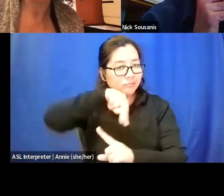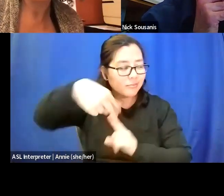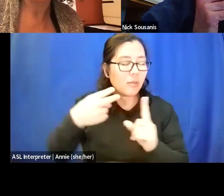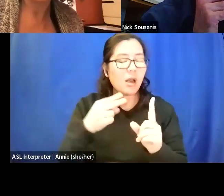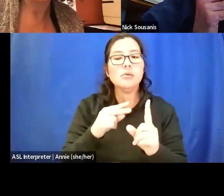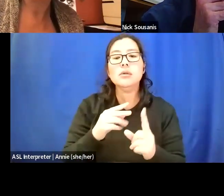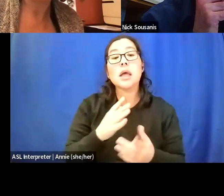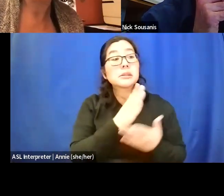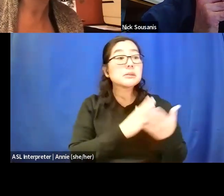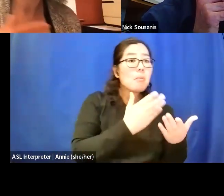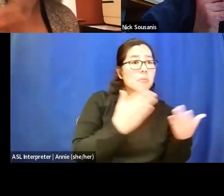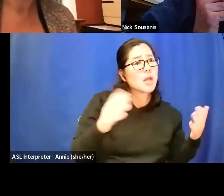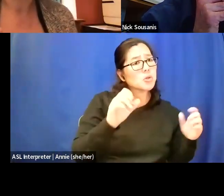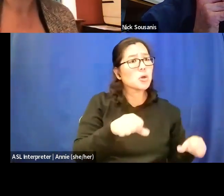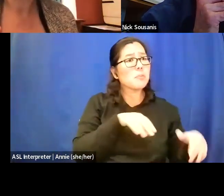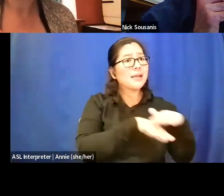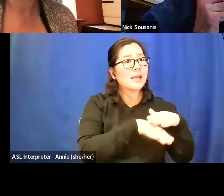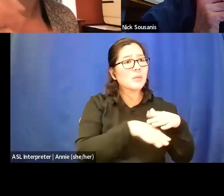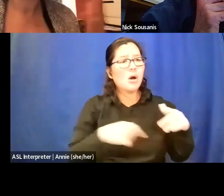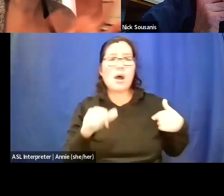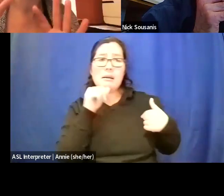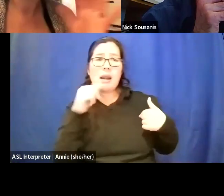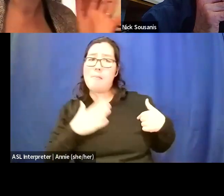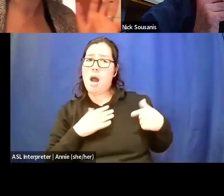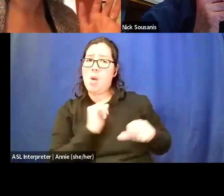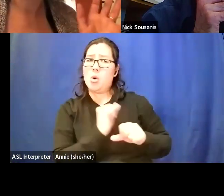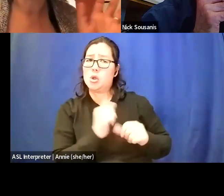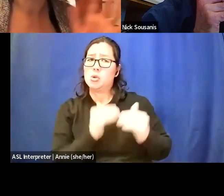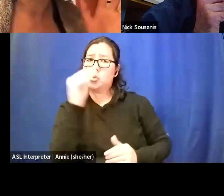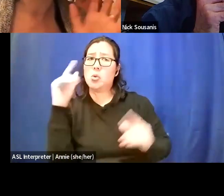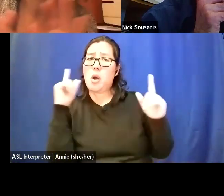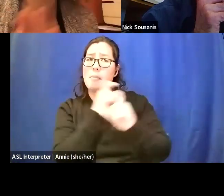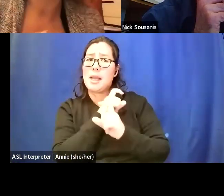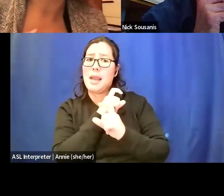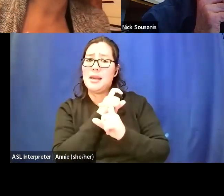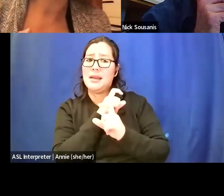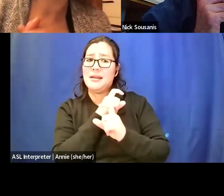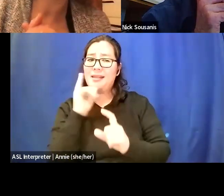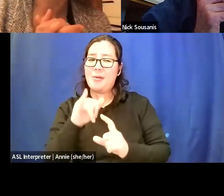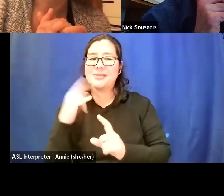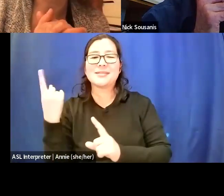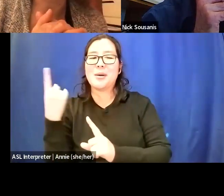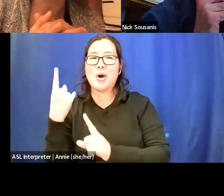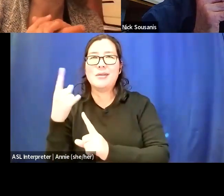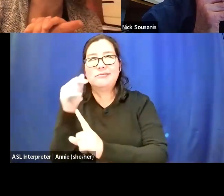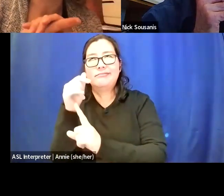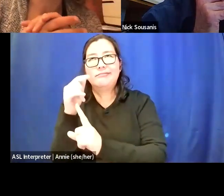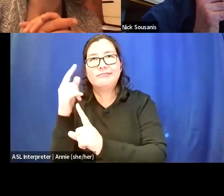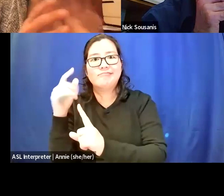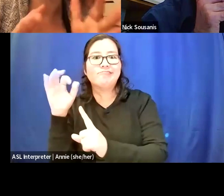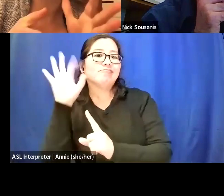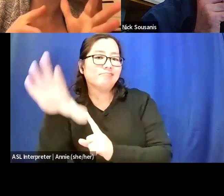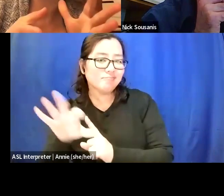seem like you could make them accessible, but certainly not my work. And that's just sort of an anonymous person saying that. But we really wanted